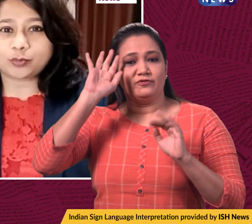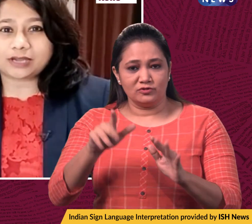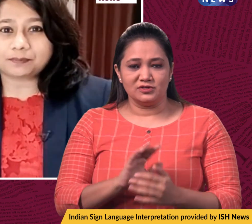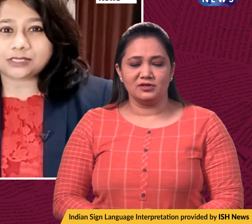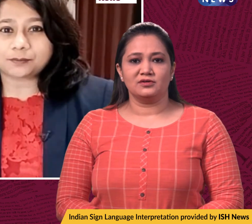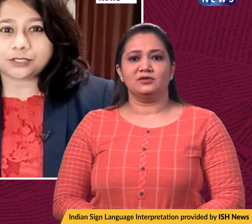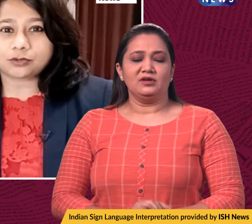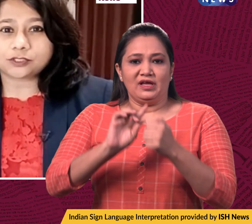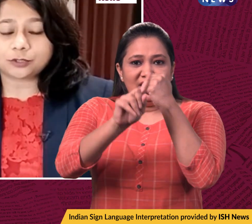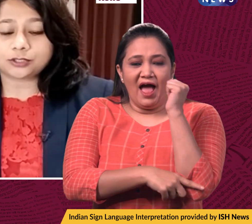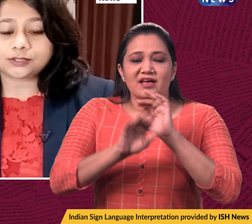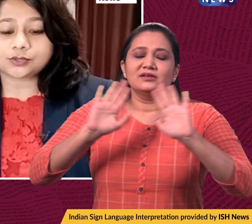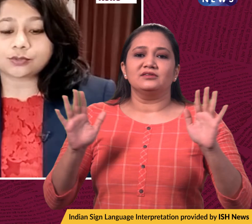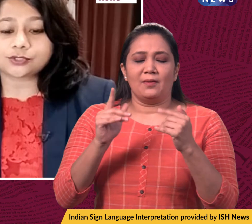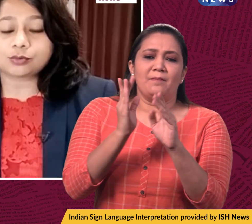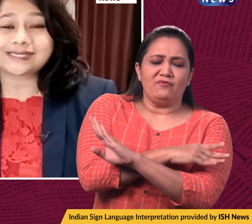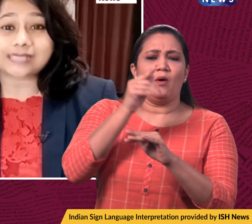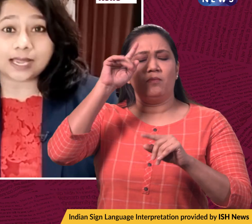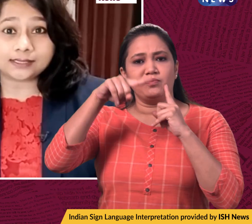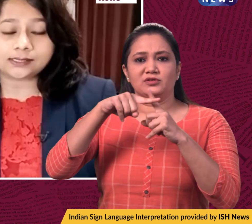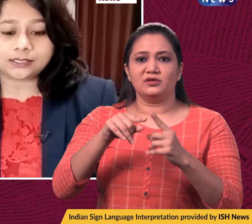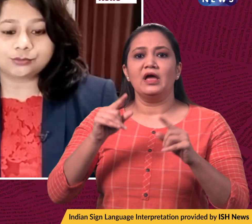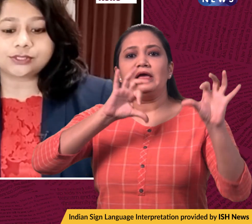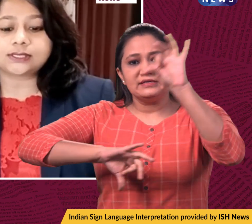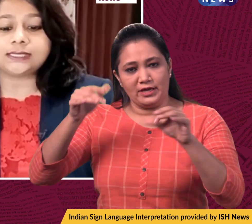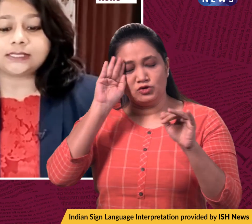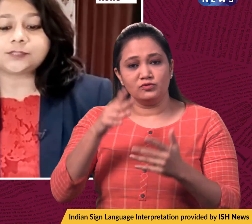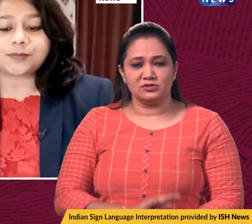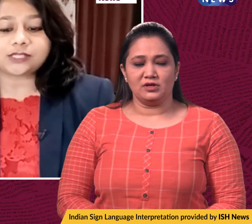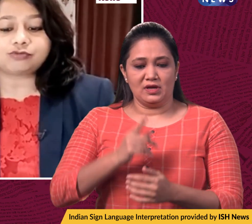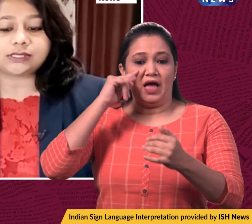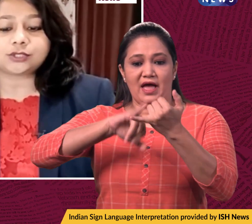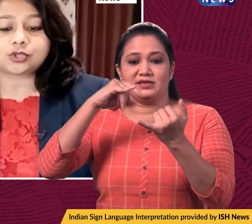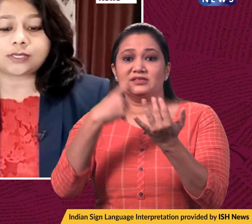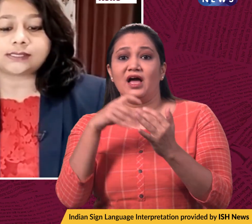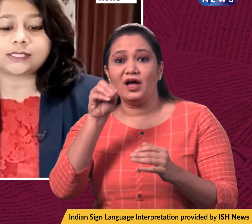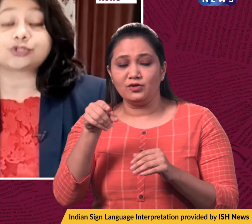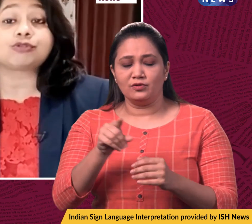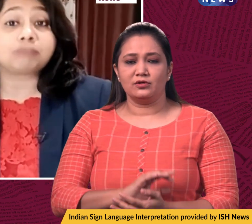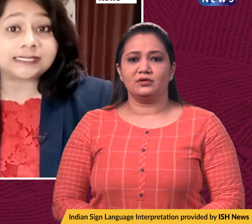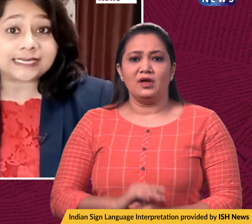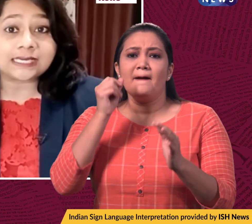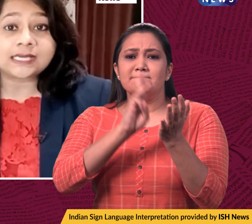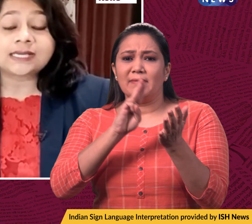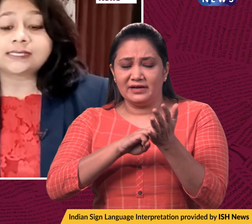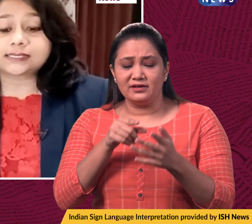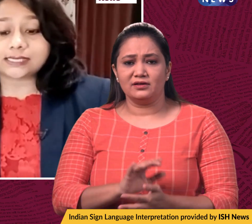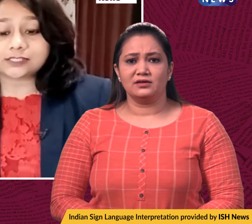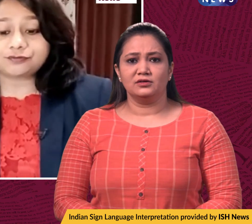news before we wrap things up here on this bulletin. This is also science news. The Indian Space Research Organization on